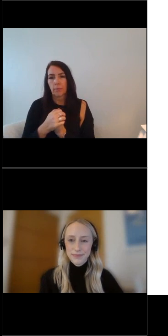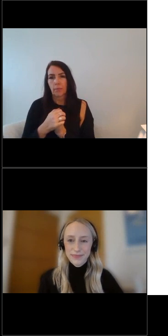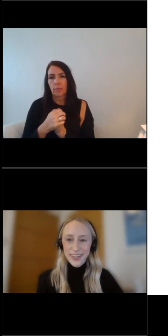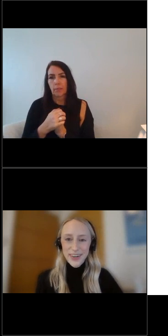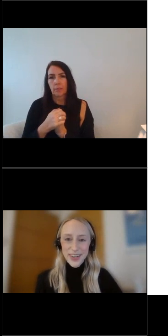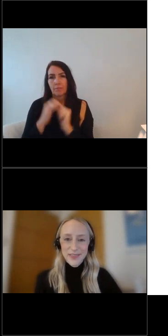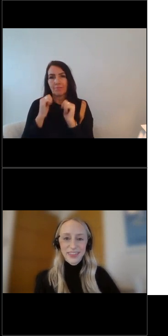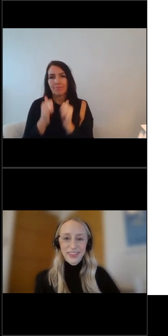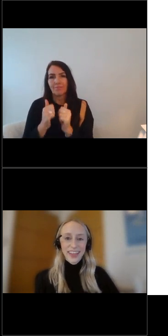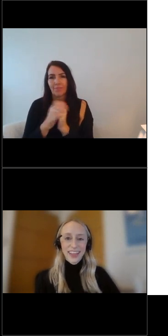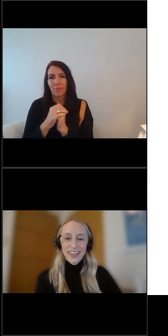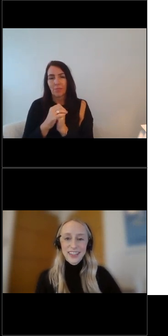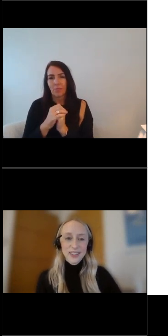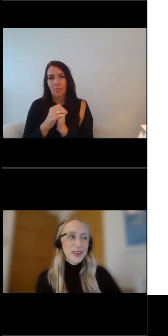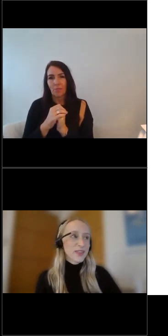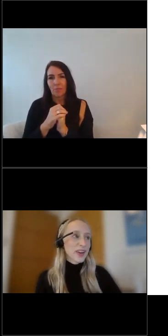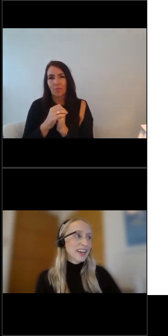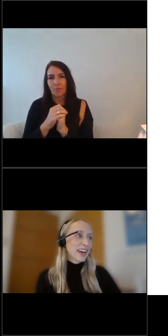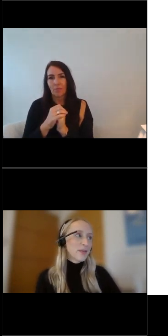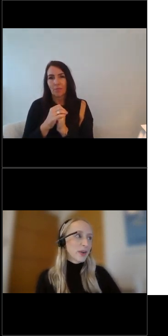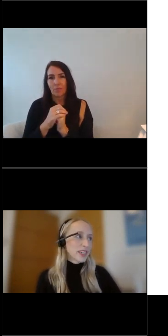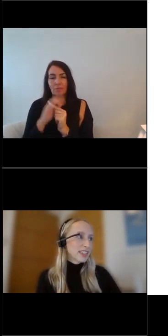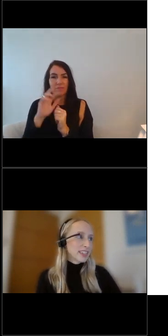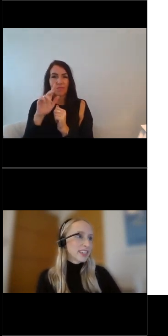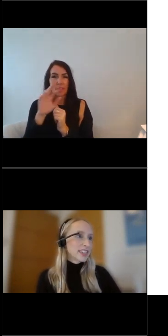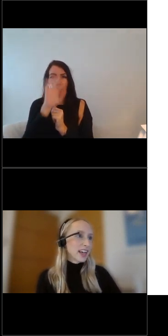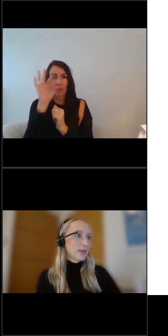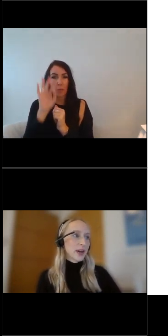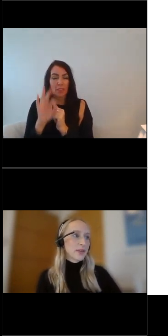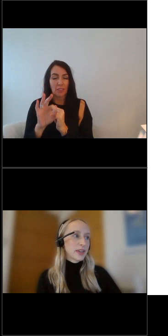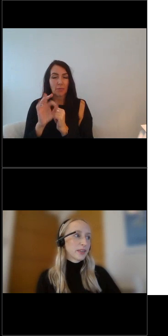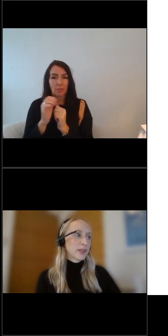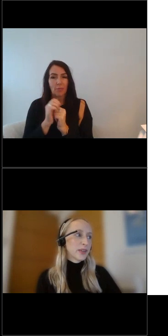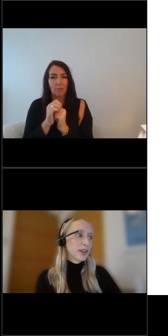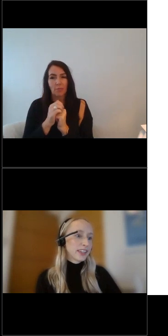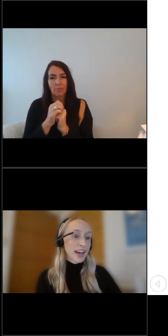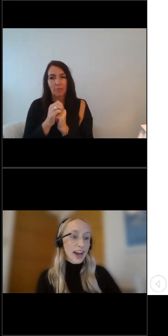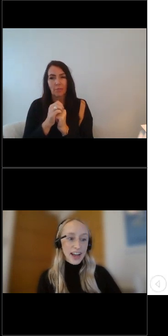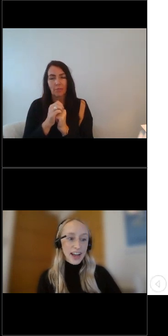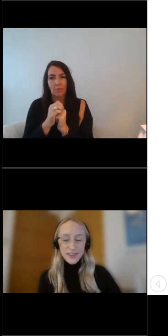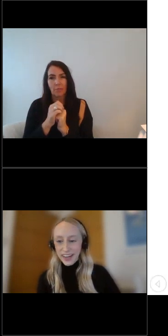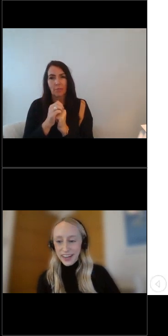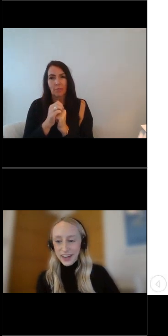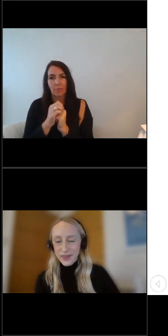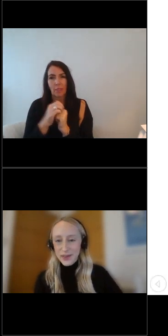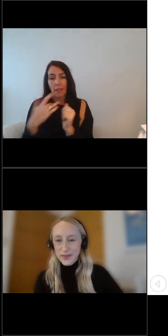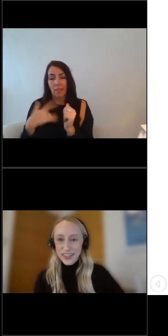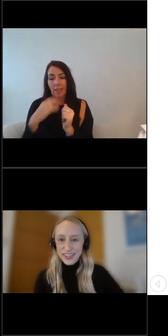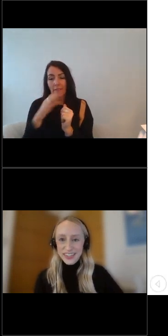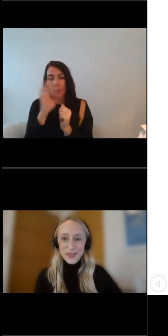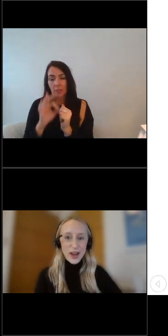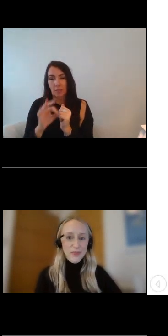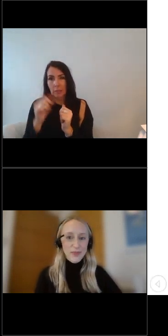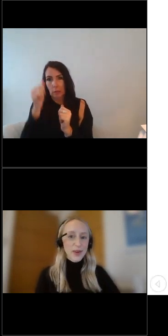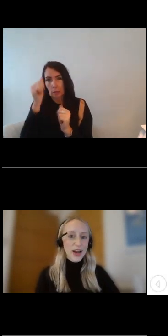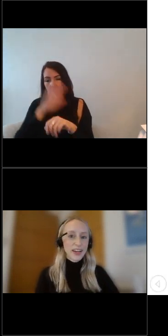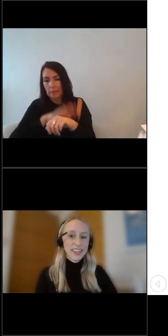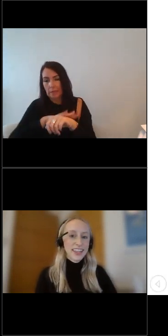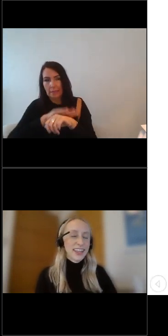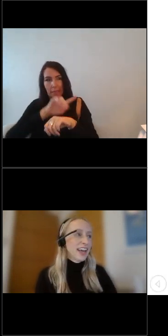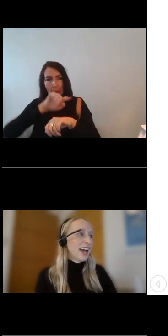Great. So we've got a couple questions coming through live, and I'm conscious of time as